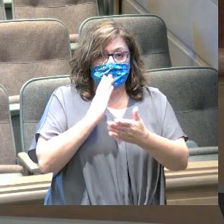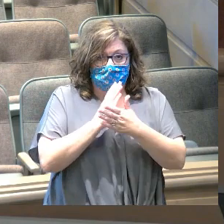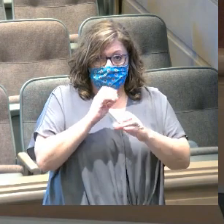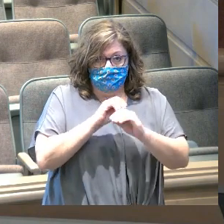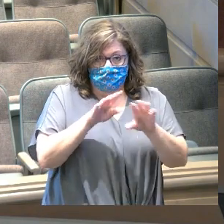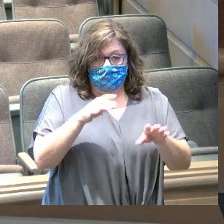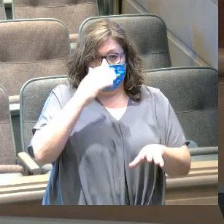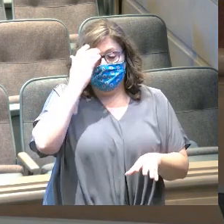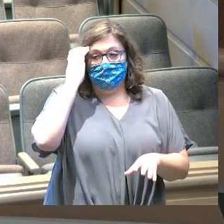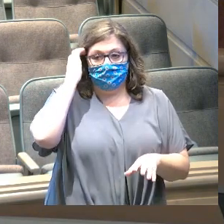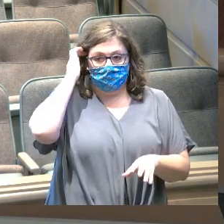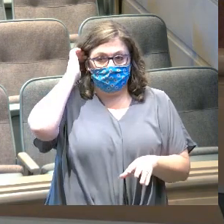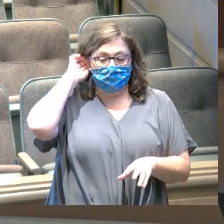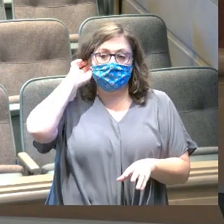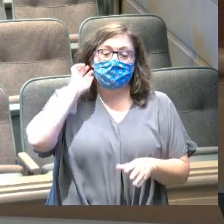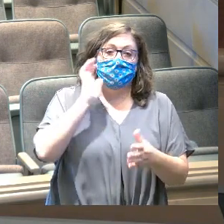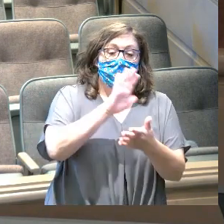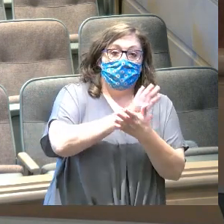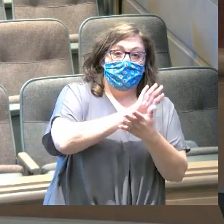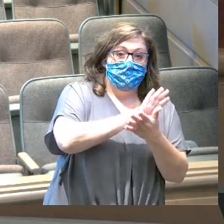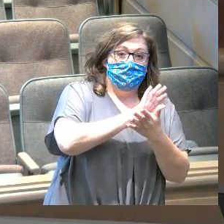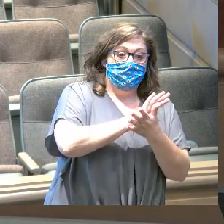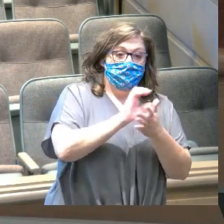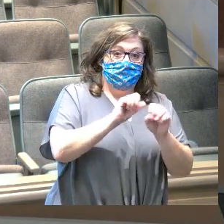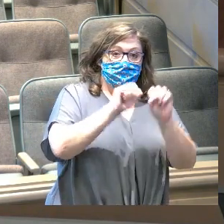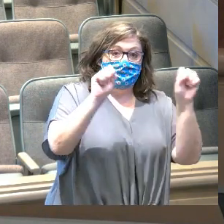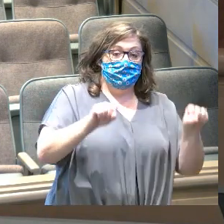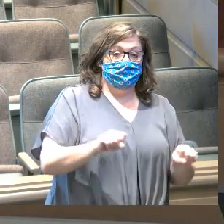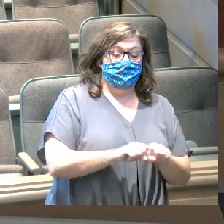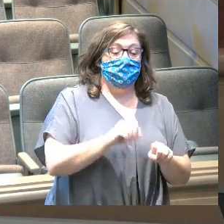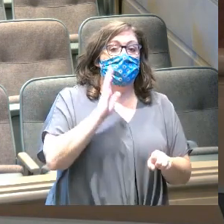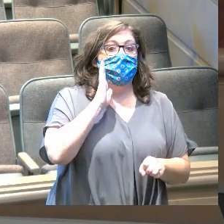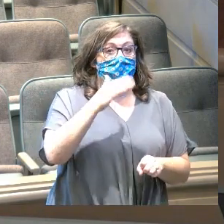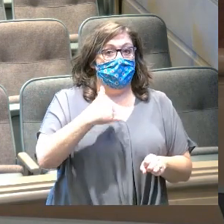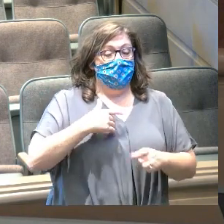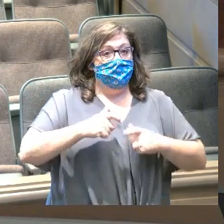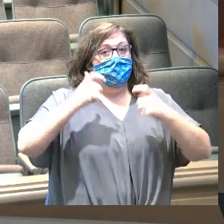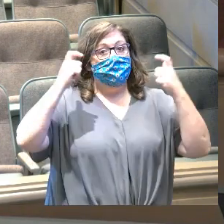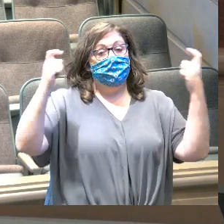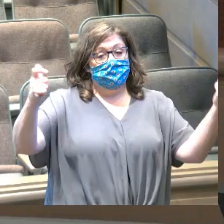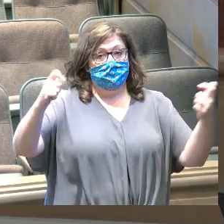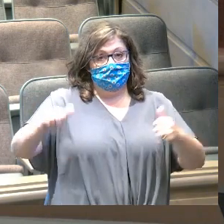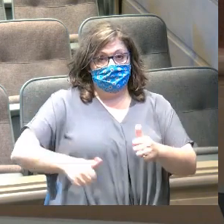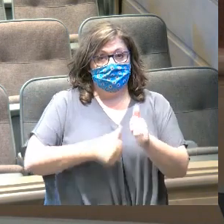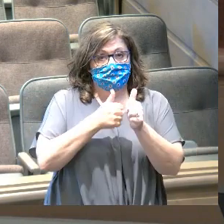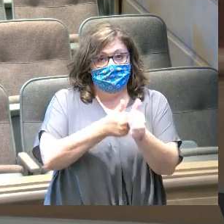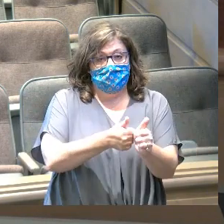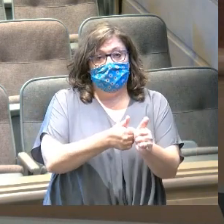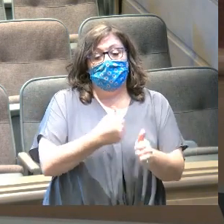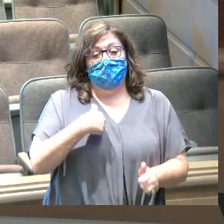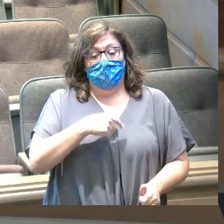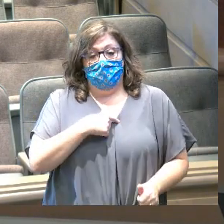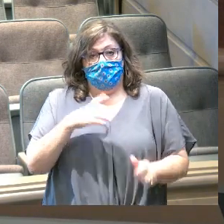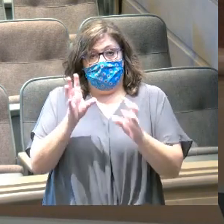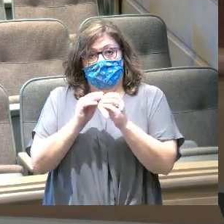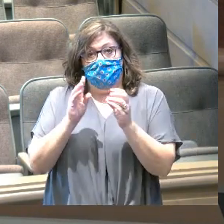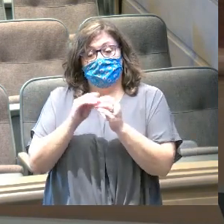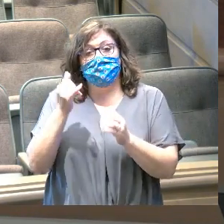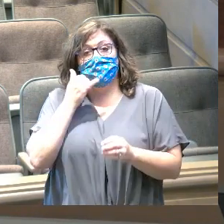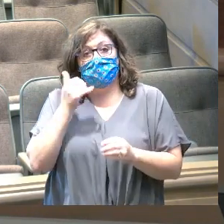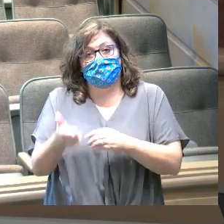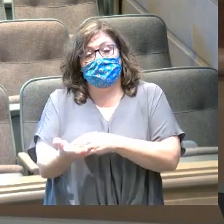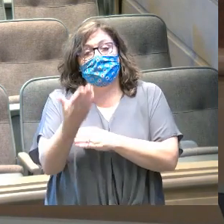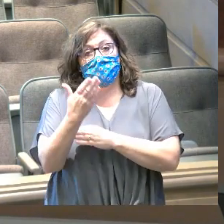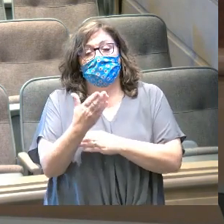system has monumental challenges in the months to come. We were on a conference call this morning, and one of